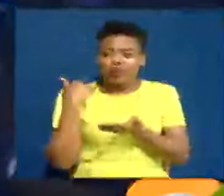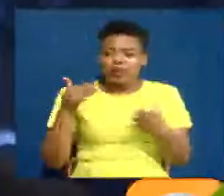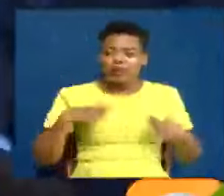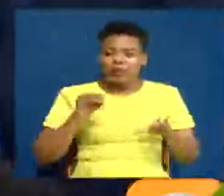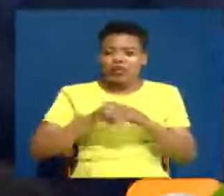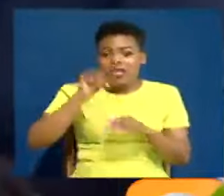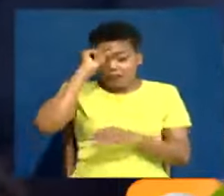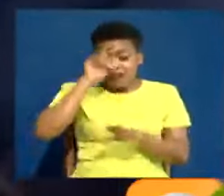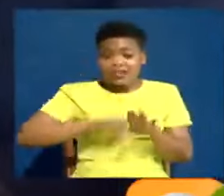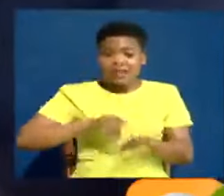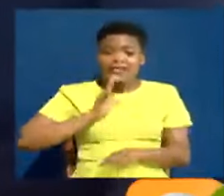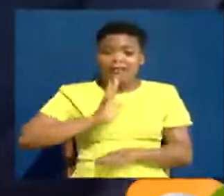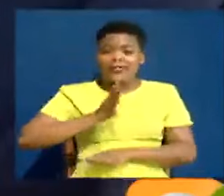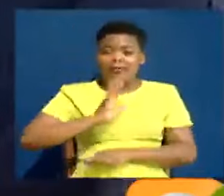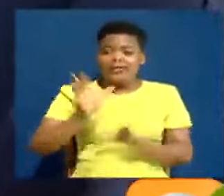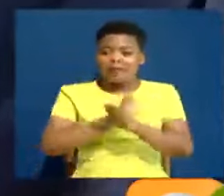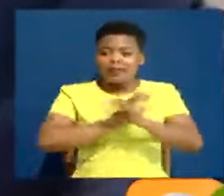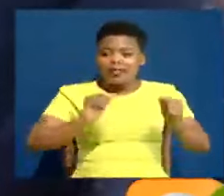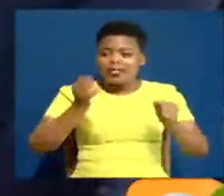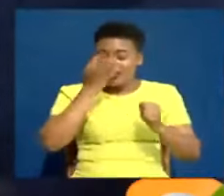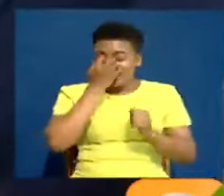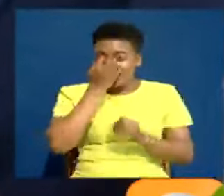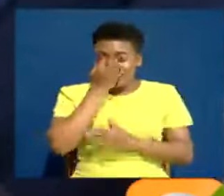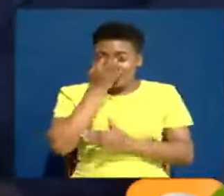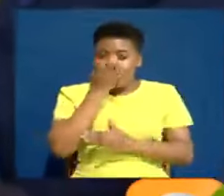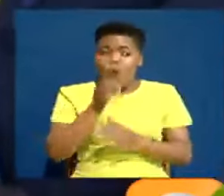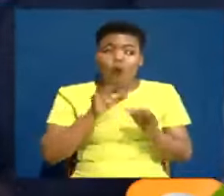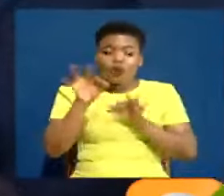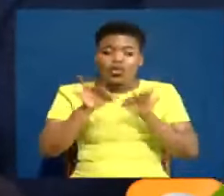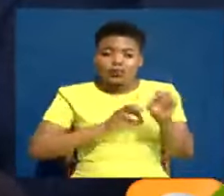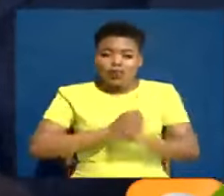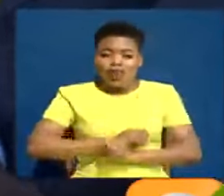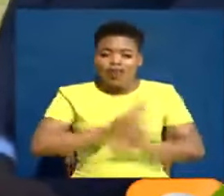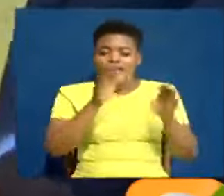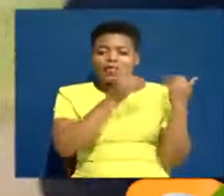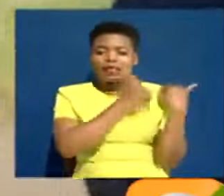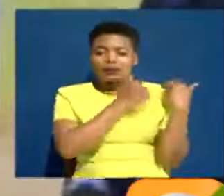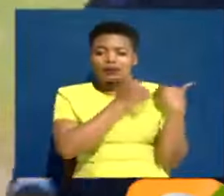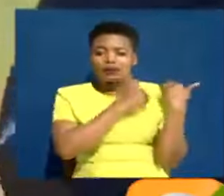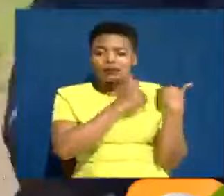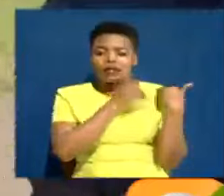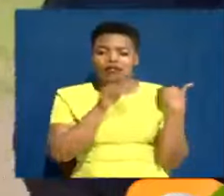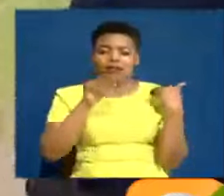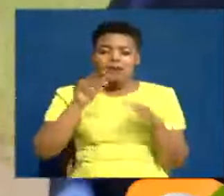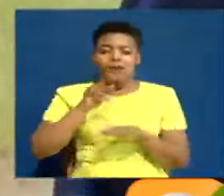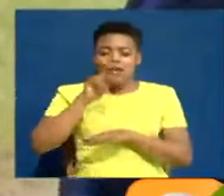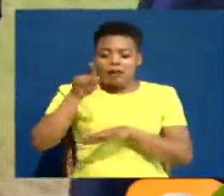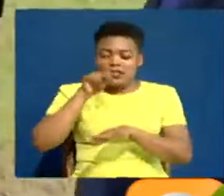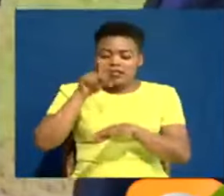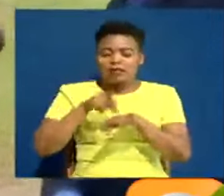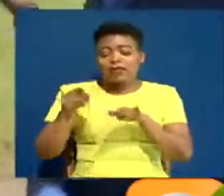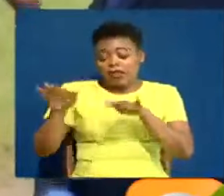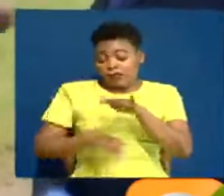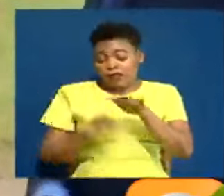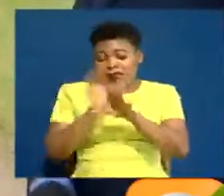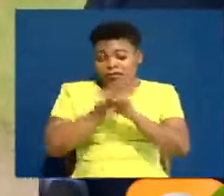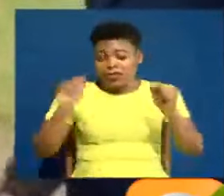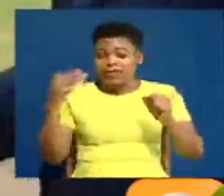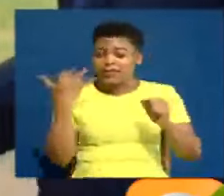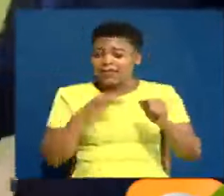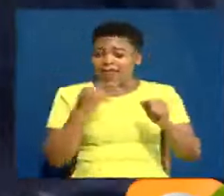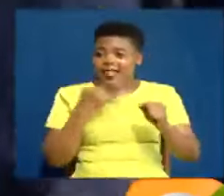During that address, the head of state went out of his way to outline the duties and responsibilities of his principal assistant Rigathi Gachagua, one